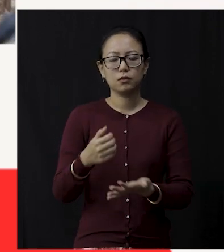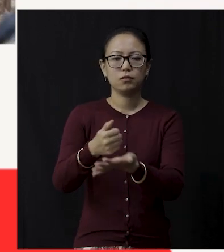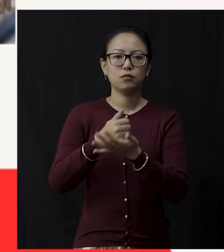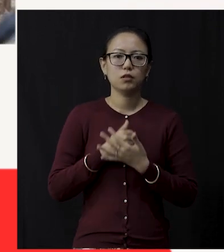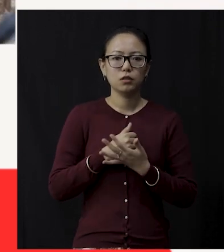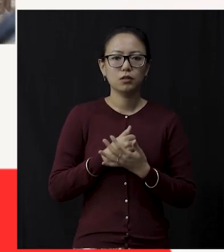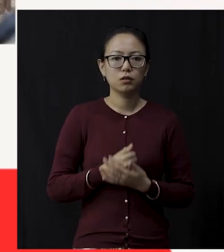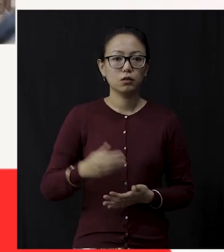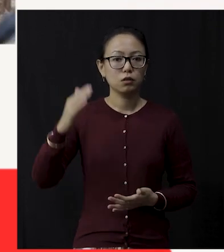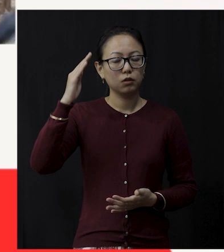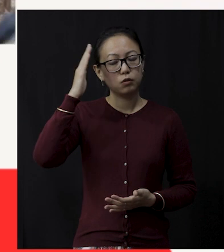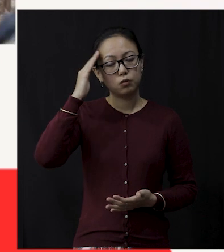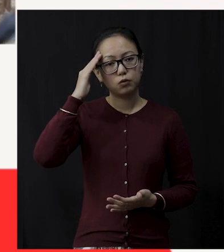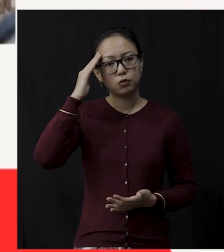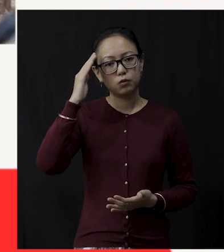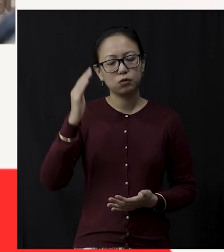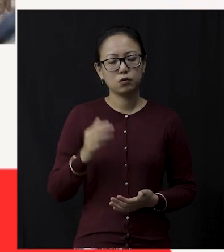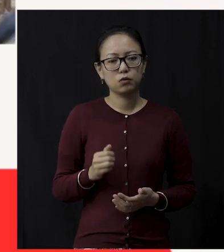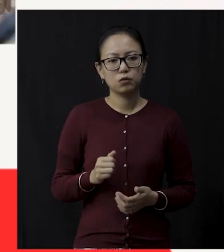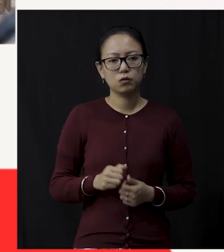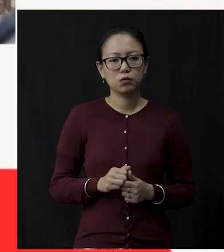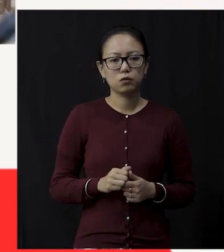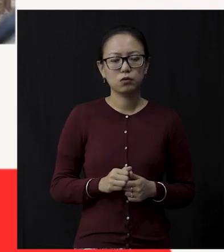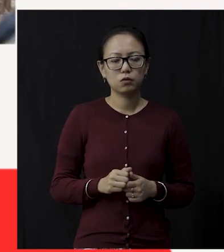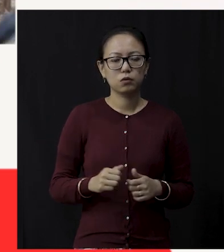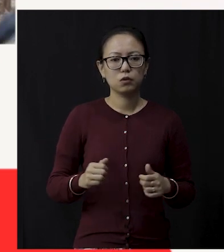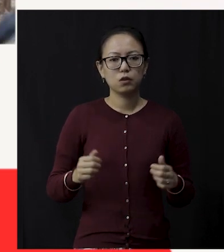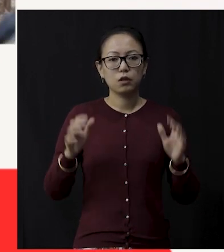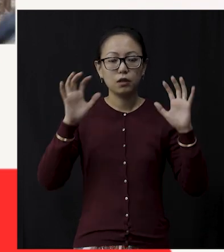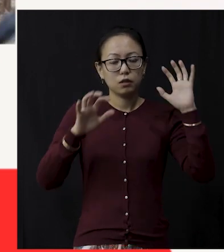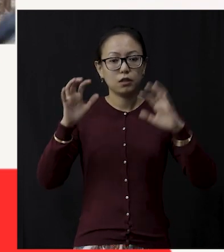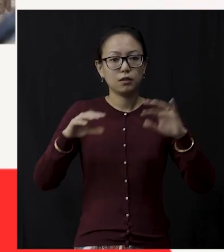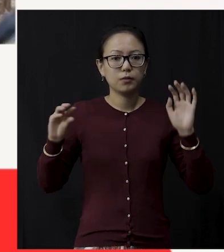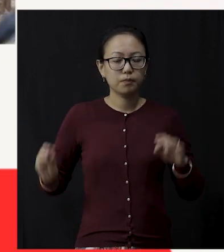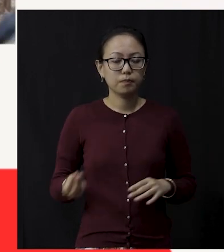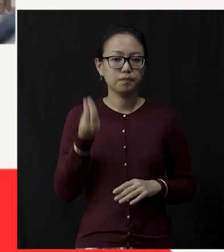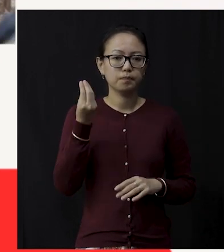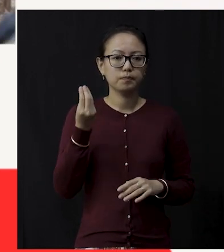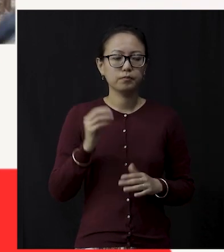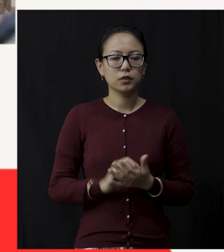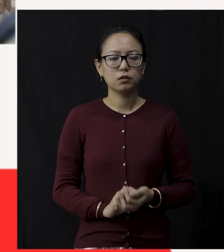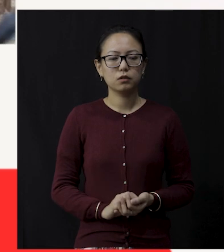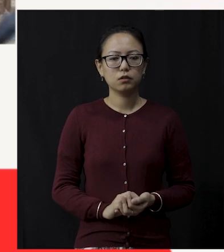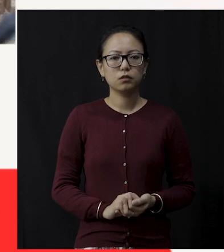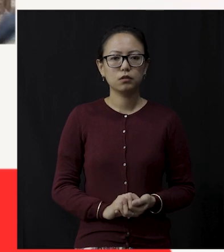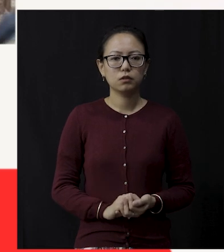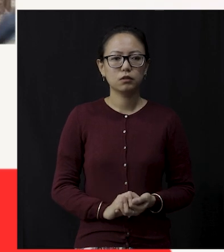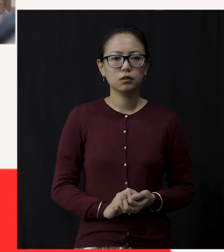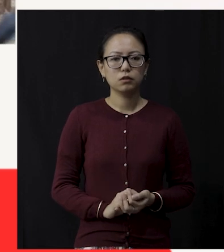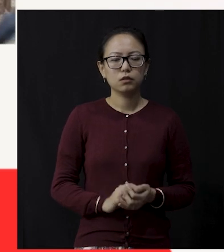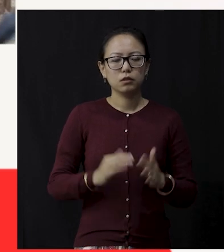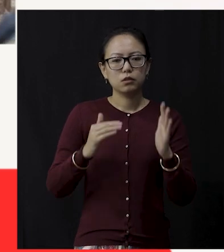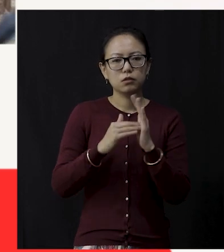animals. And zoo, it is a place where animals are taken well care of.